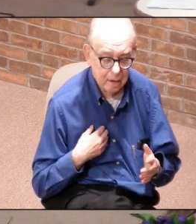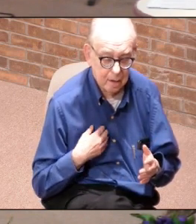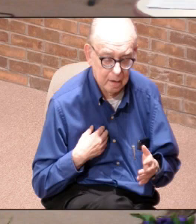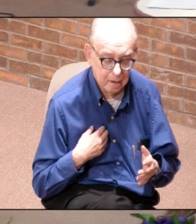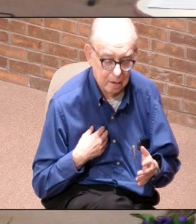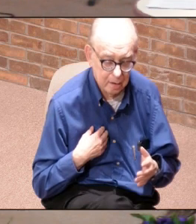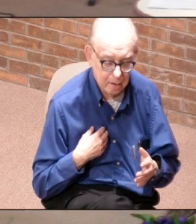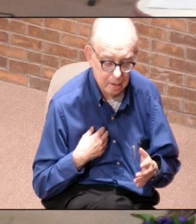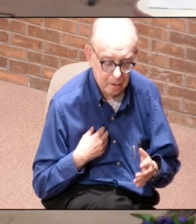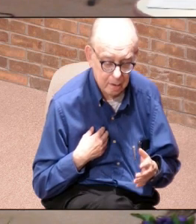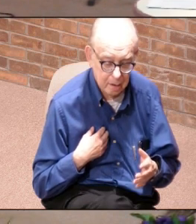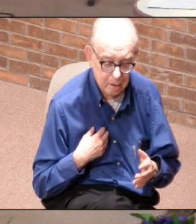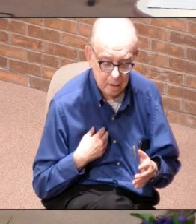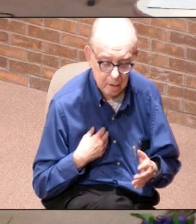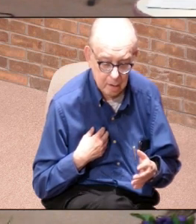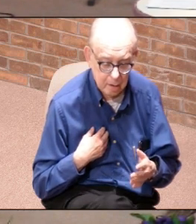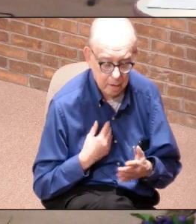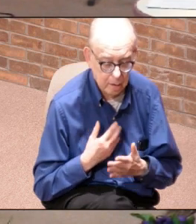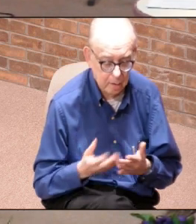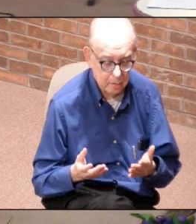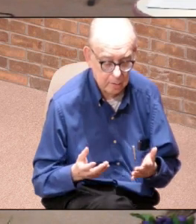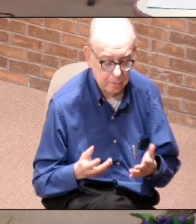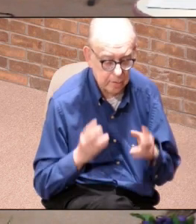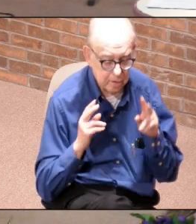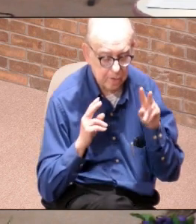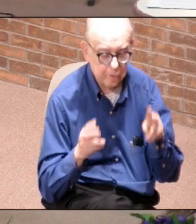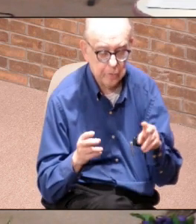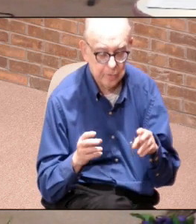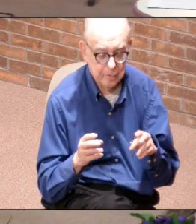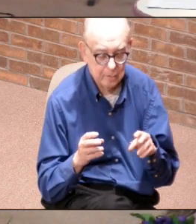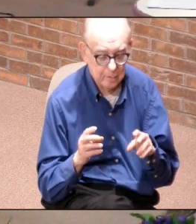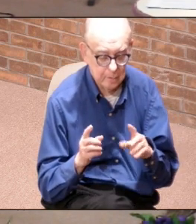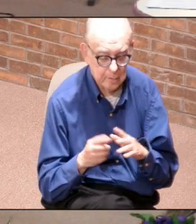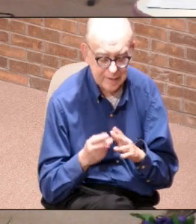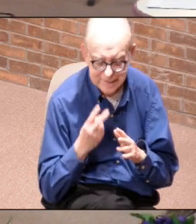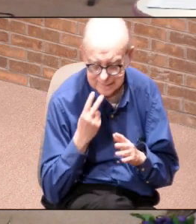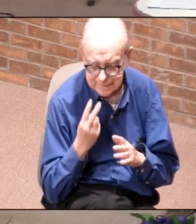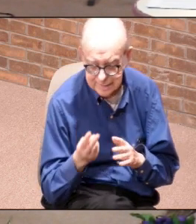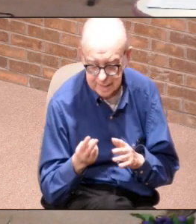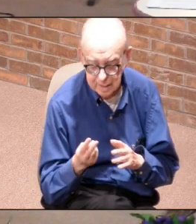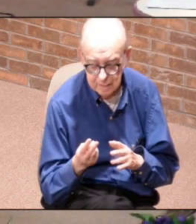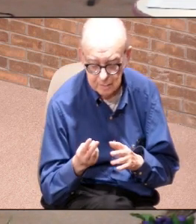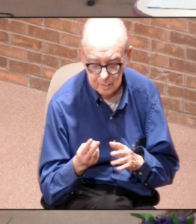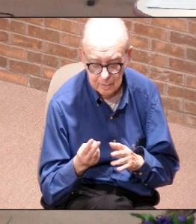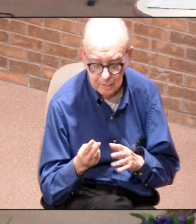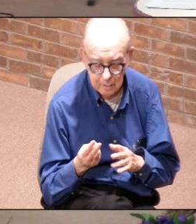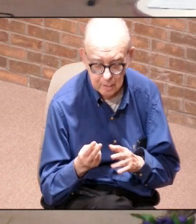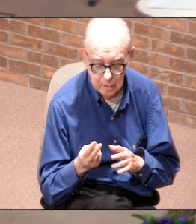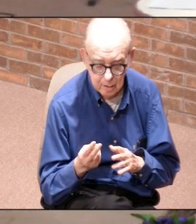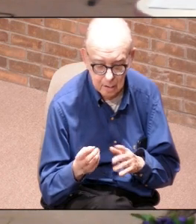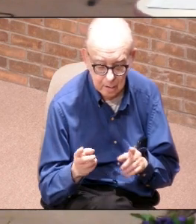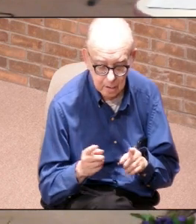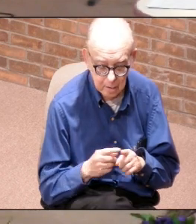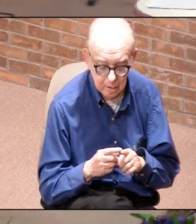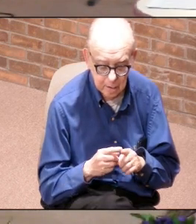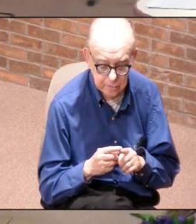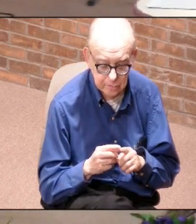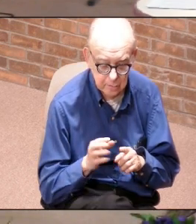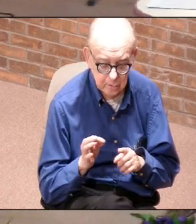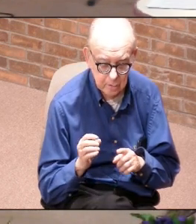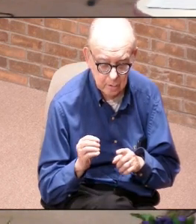these, these things where you can look through there and begin to see, as you